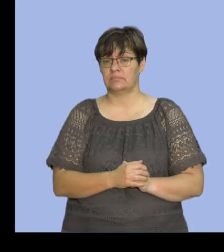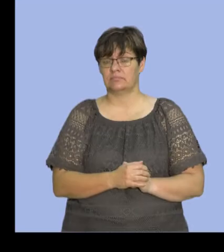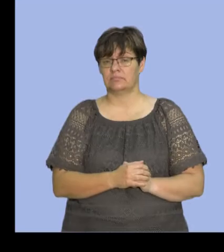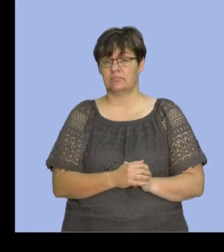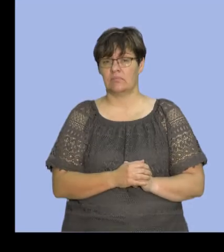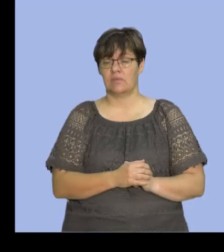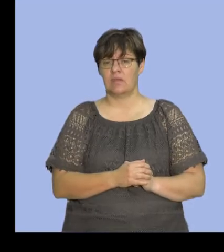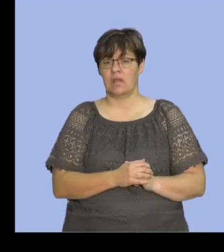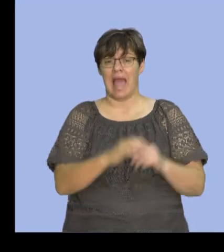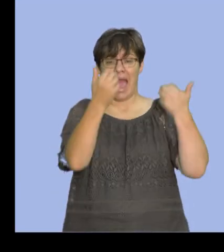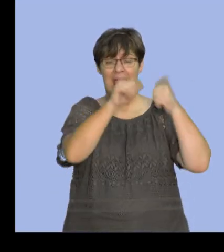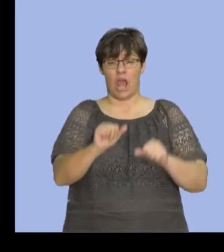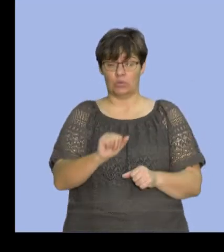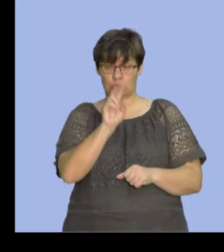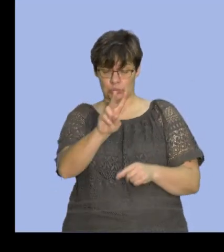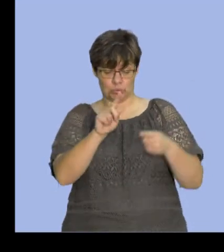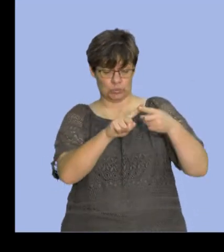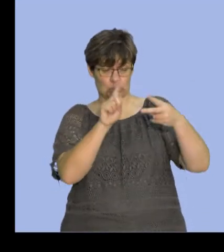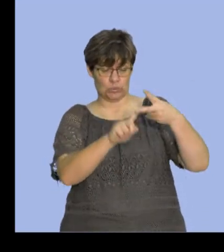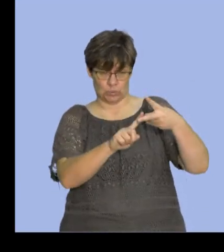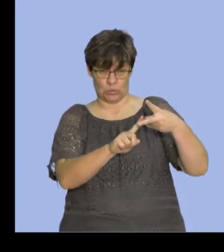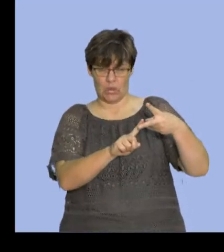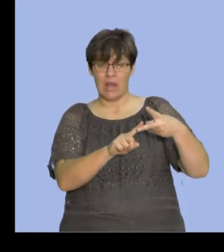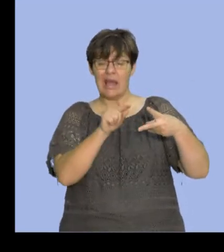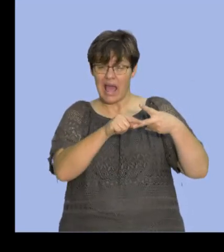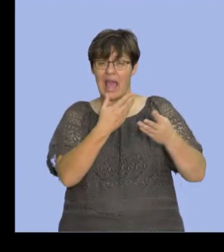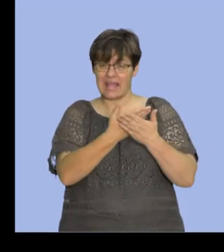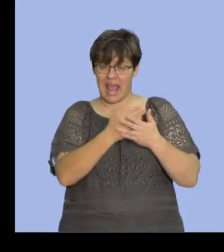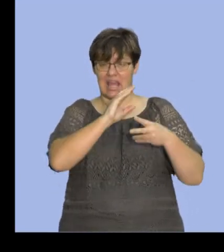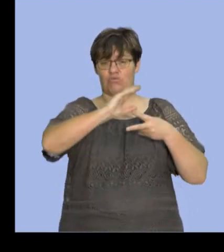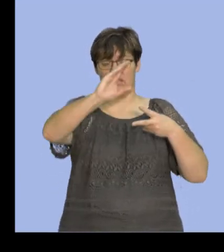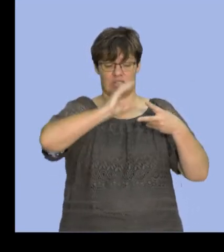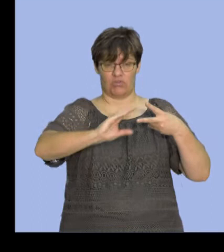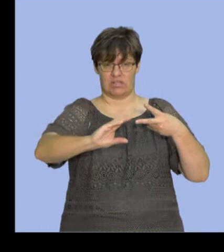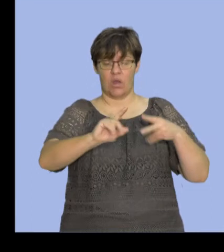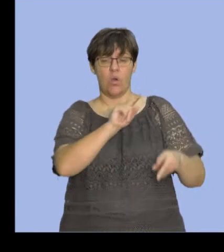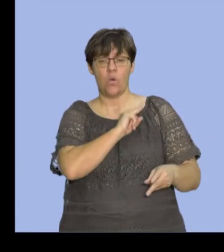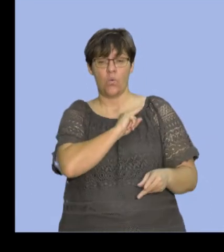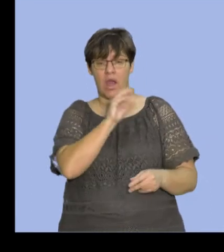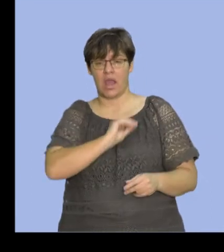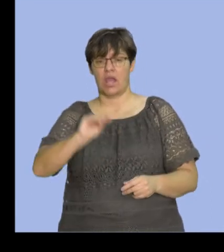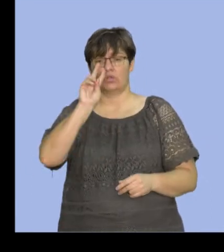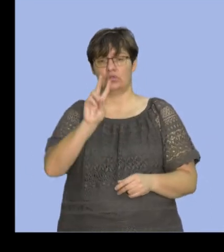name two accounts that could possibly be credited as a result of the entry of